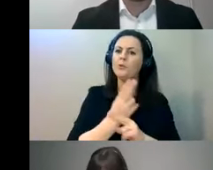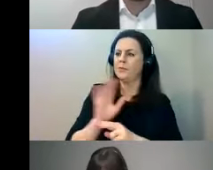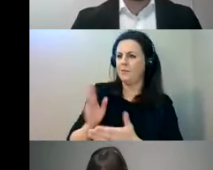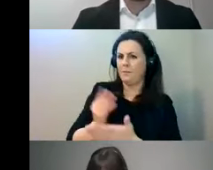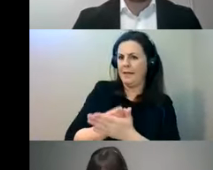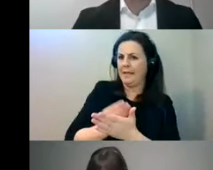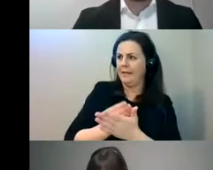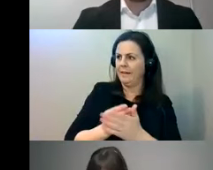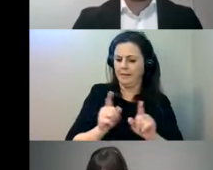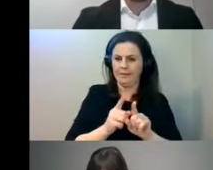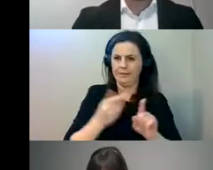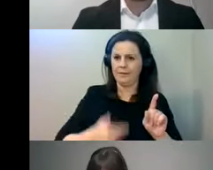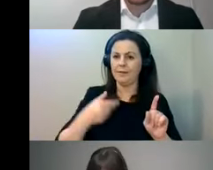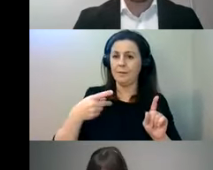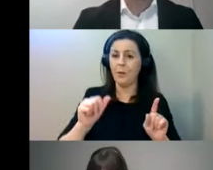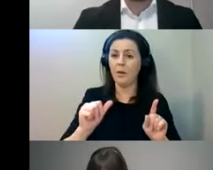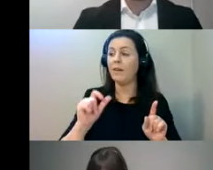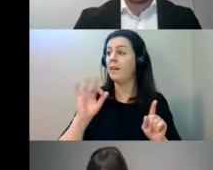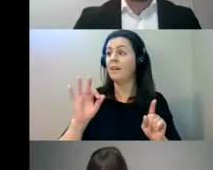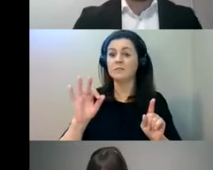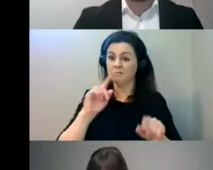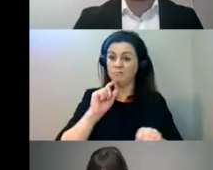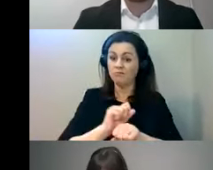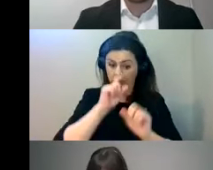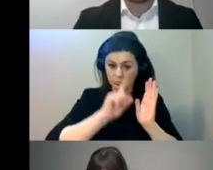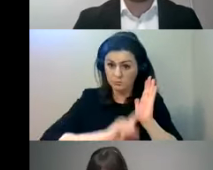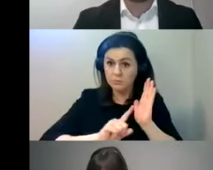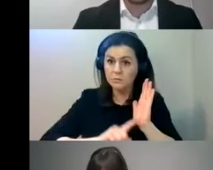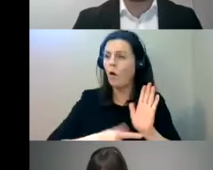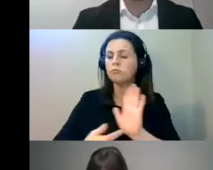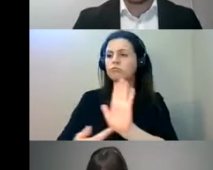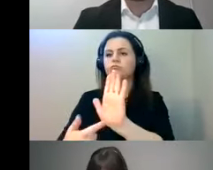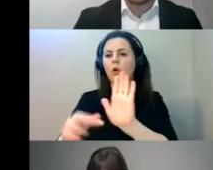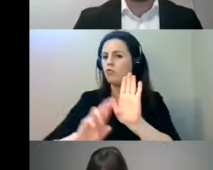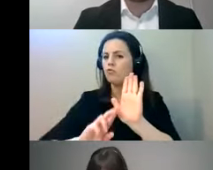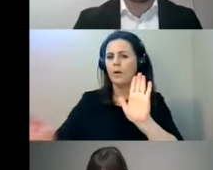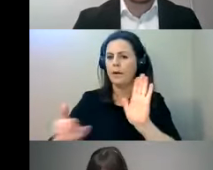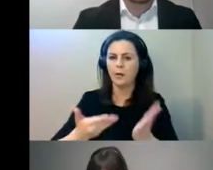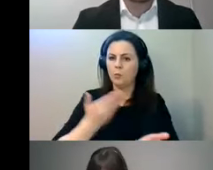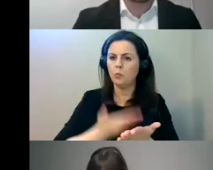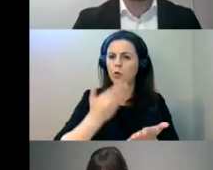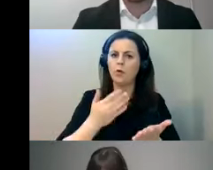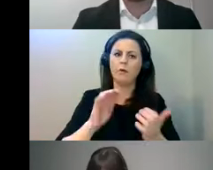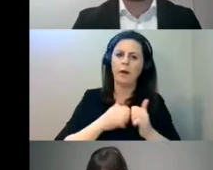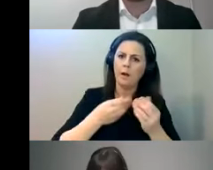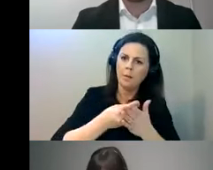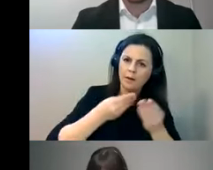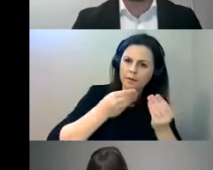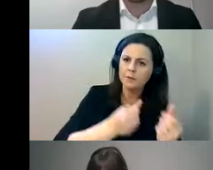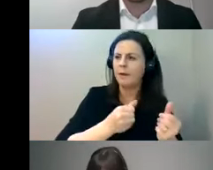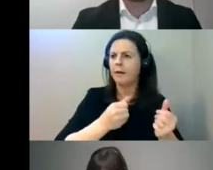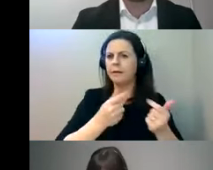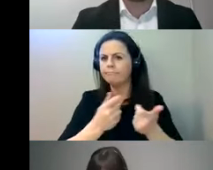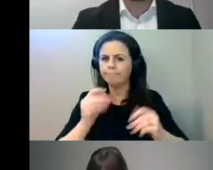attorney, so that if they're ever called to account, they're ready to produce those records and show exactly what's been done during their tenure